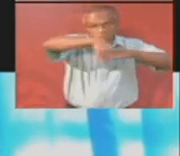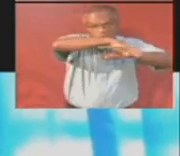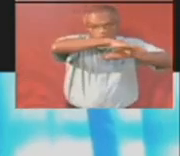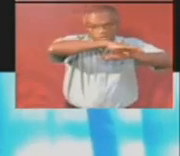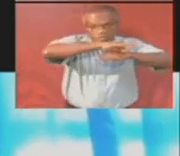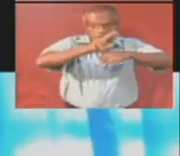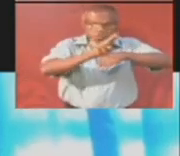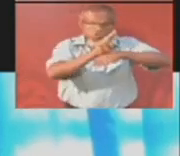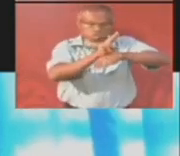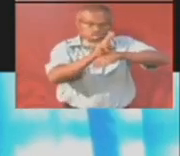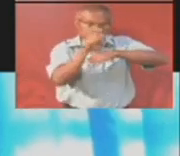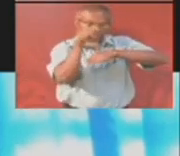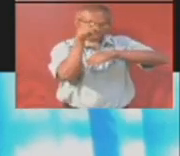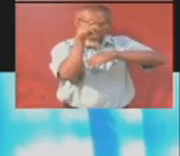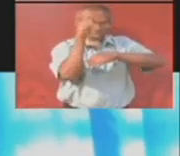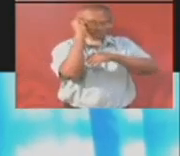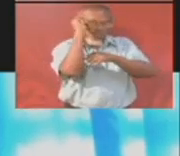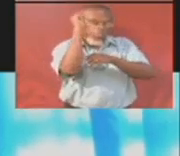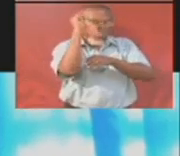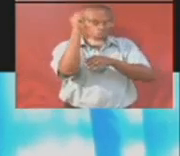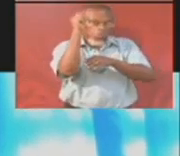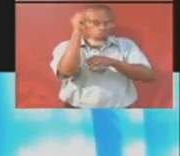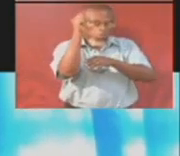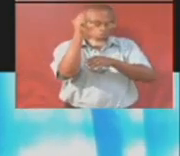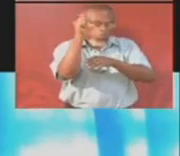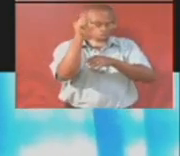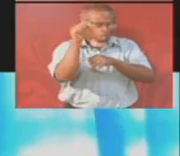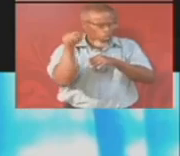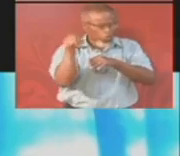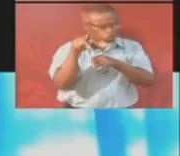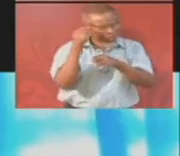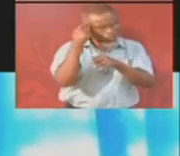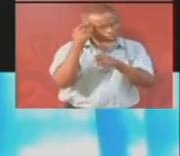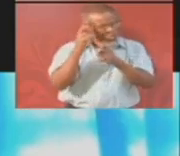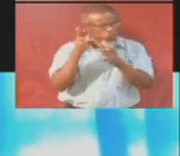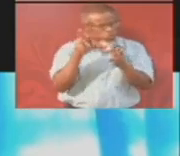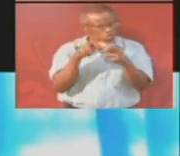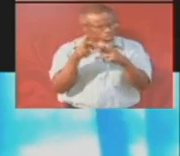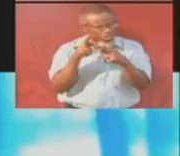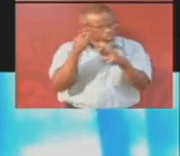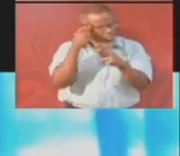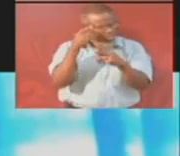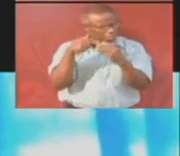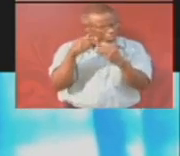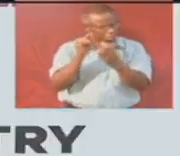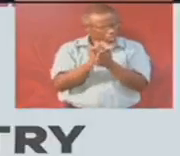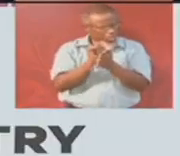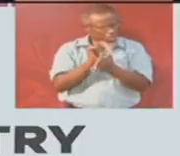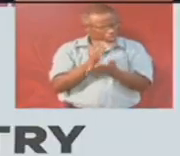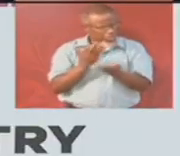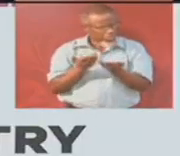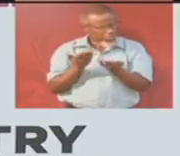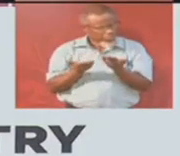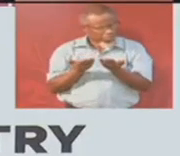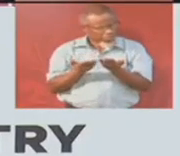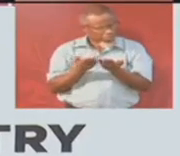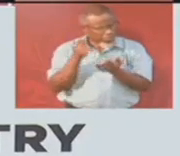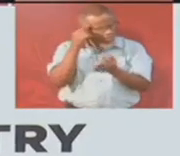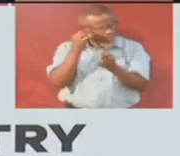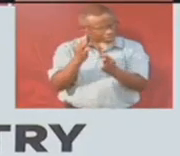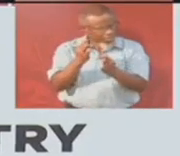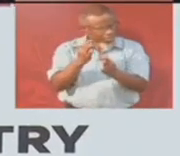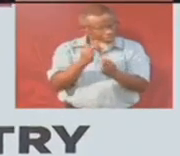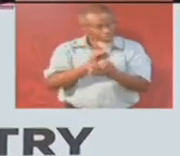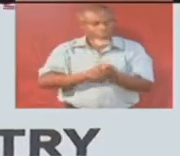proposal something that you are willing to consider at this time? Question first. So the issue of